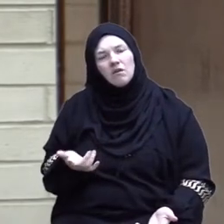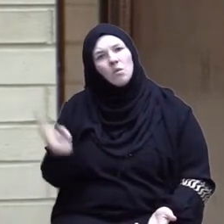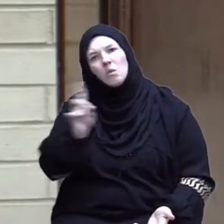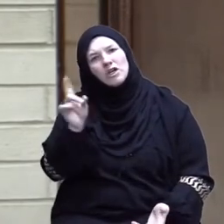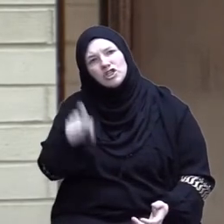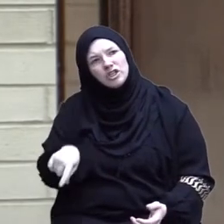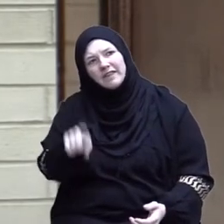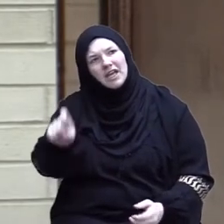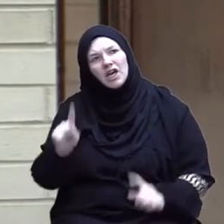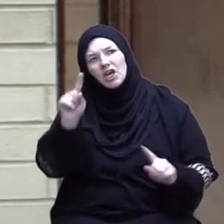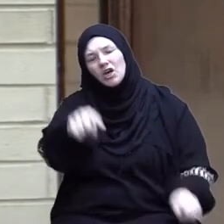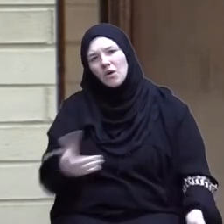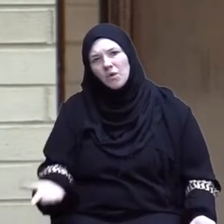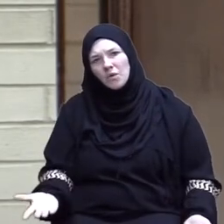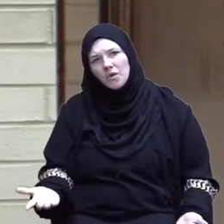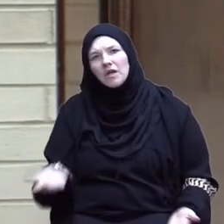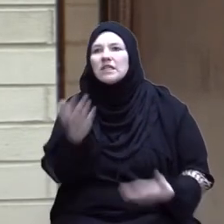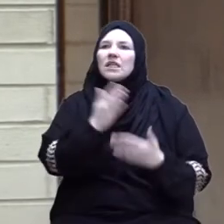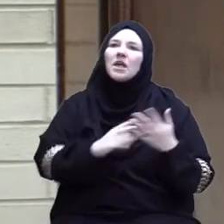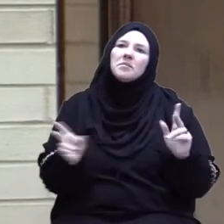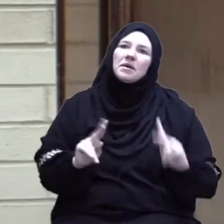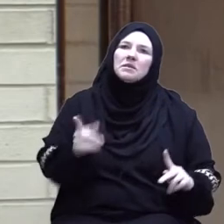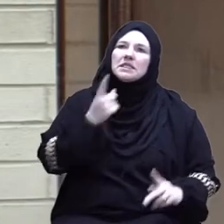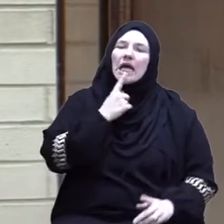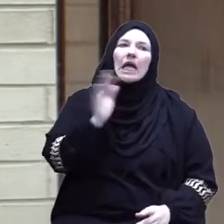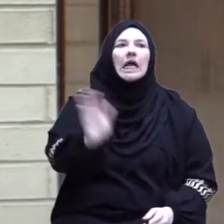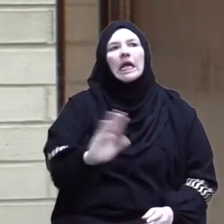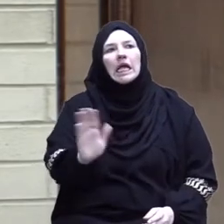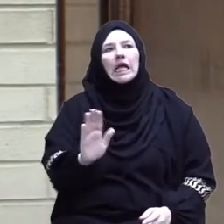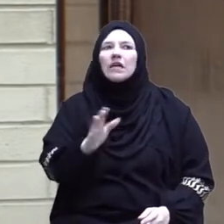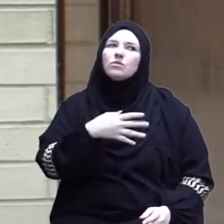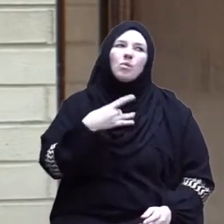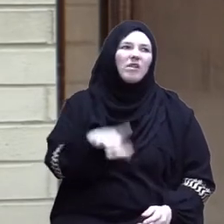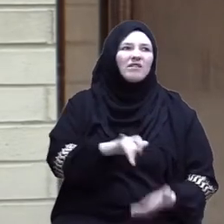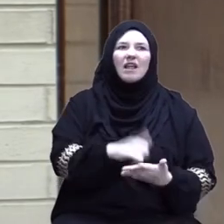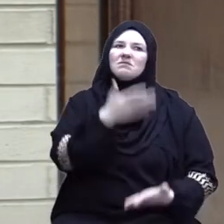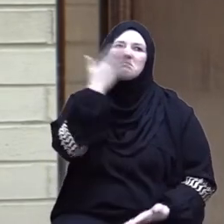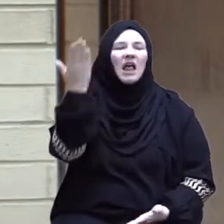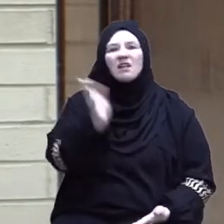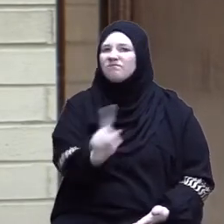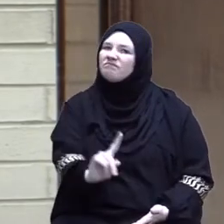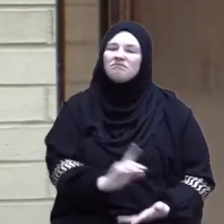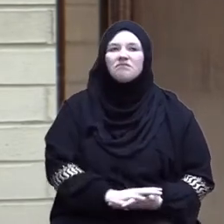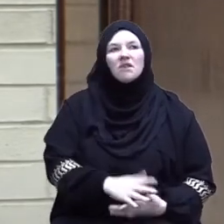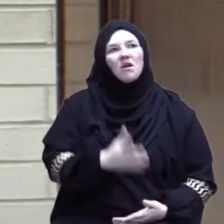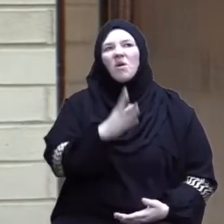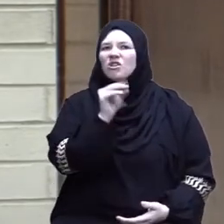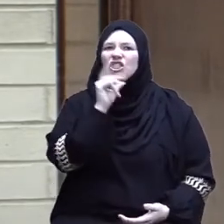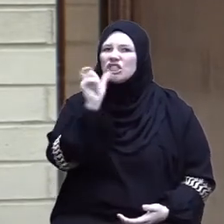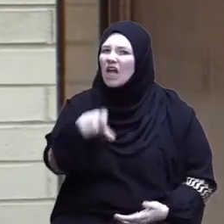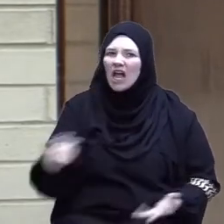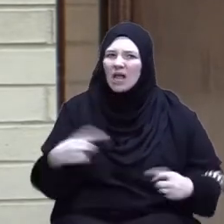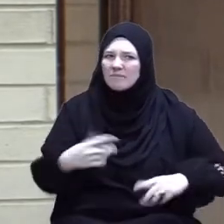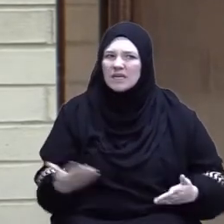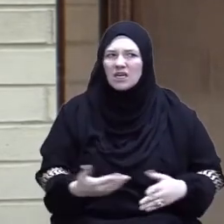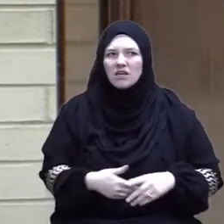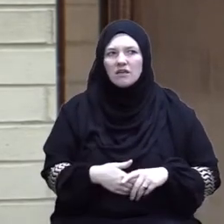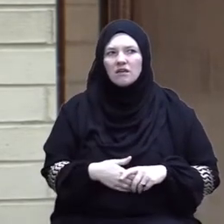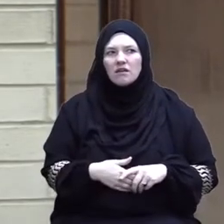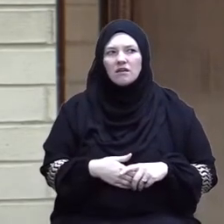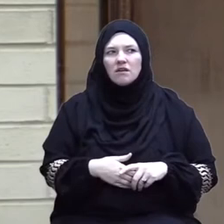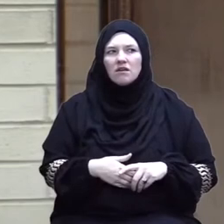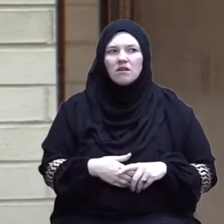Allah? Some people feel, no, I don't like that smell. No, he should not be here.